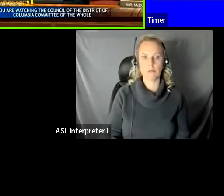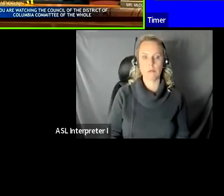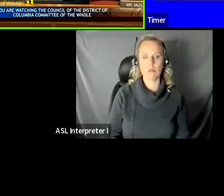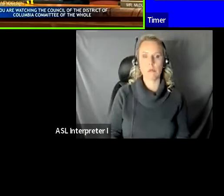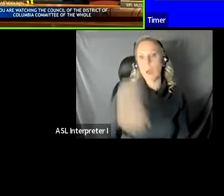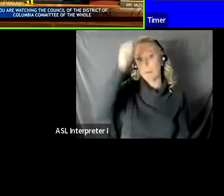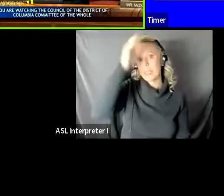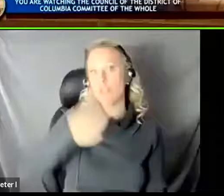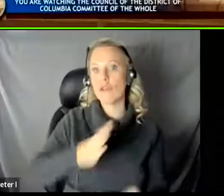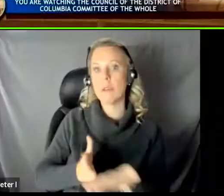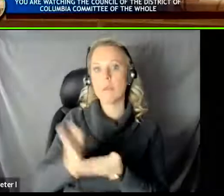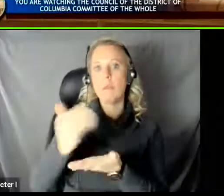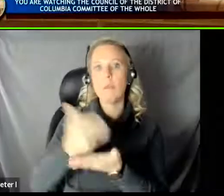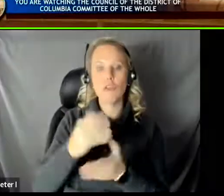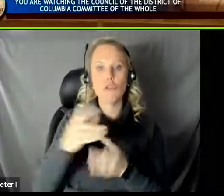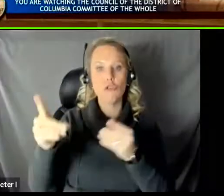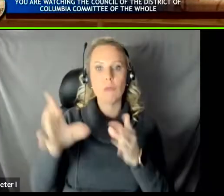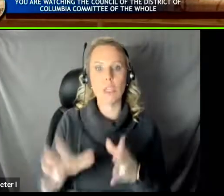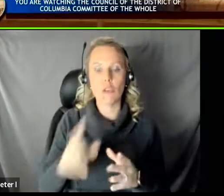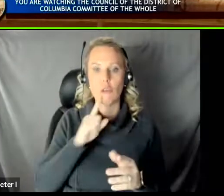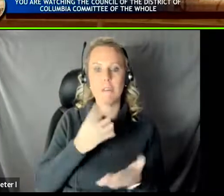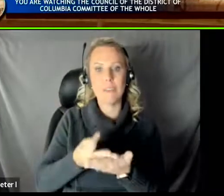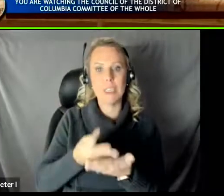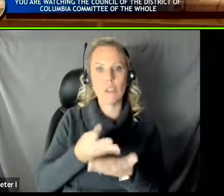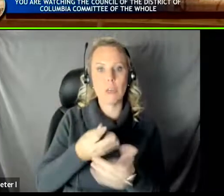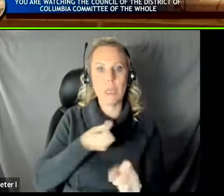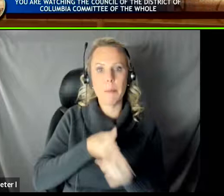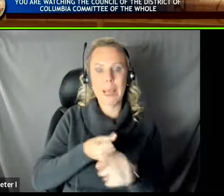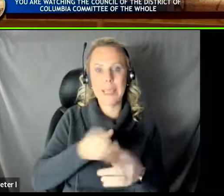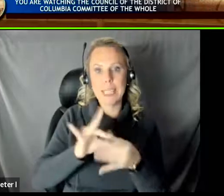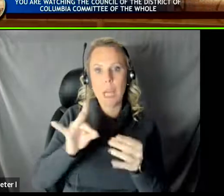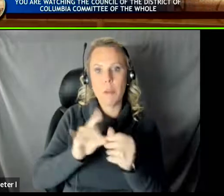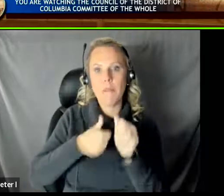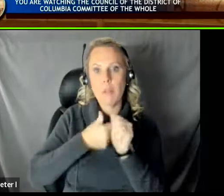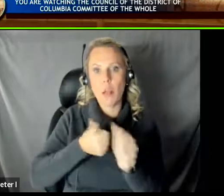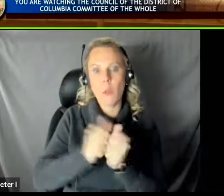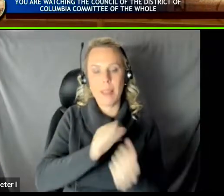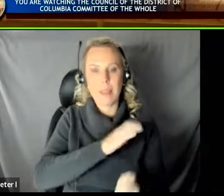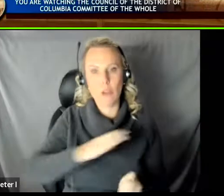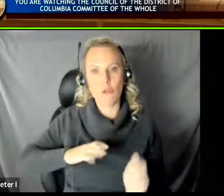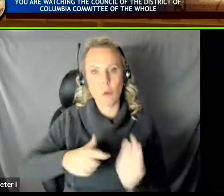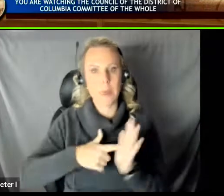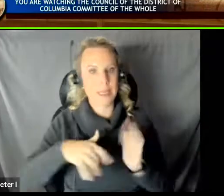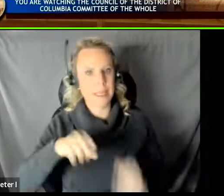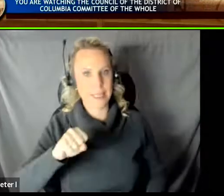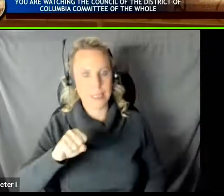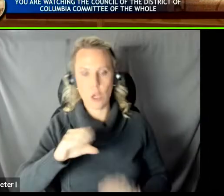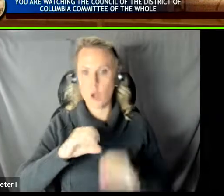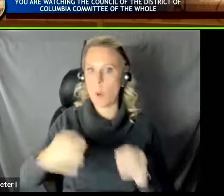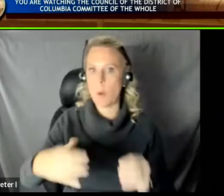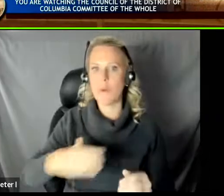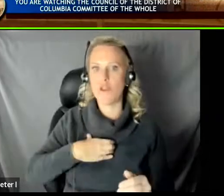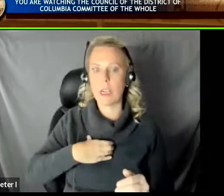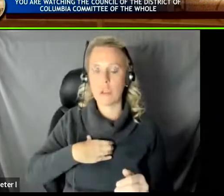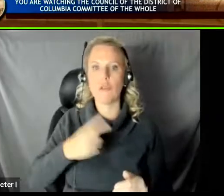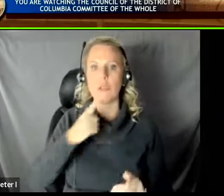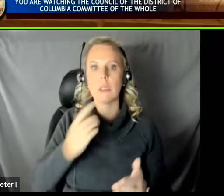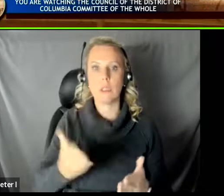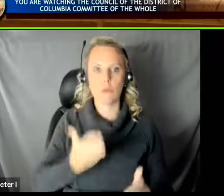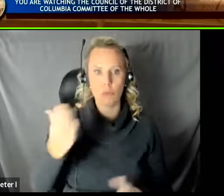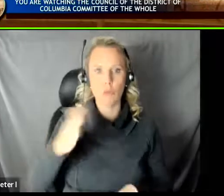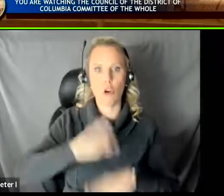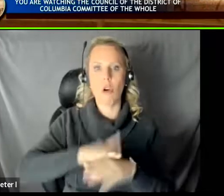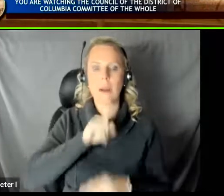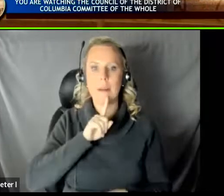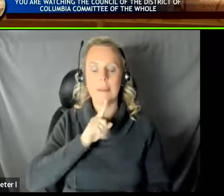Mr. Deputy Budget Director, does the measure's fiscal impact statement comply with council requirements? Yes, it does. Without objection, this measure will be placed on the